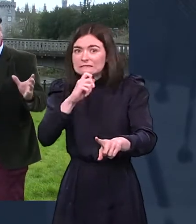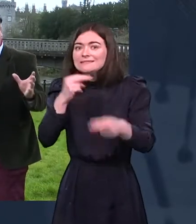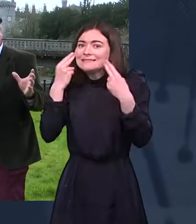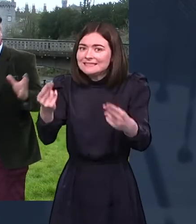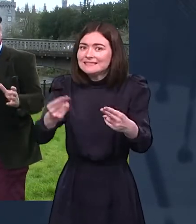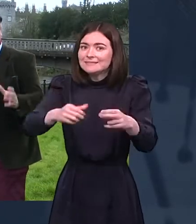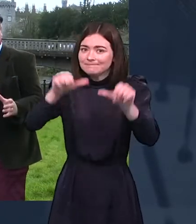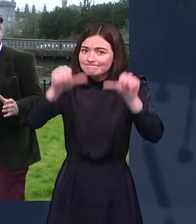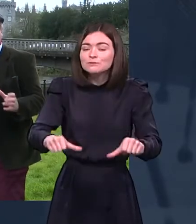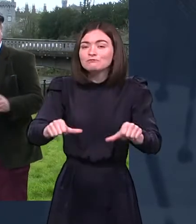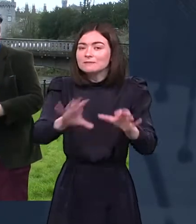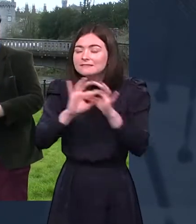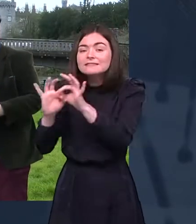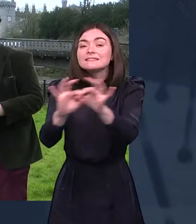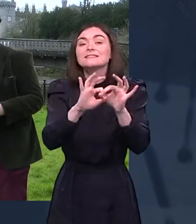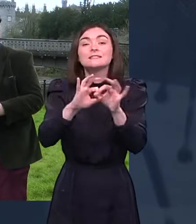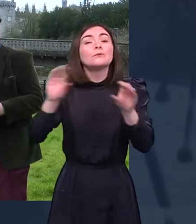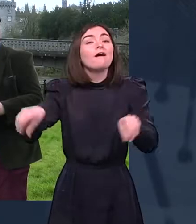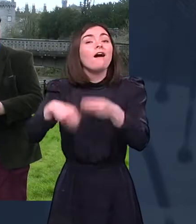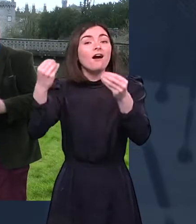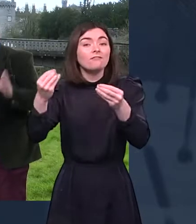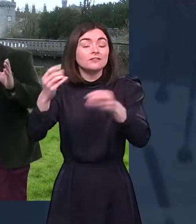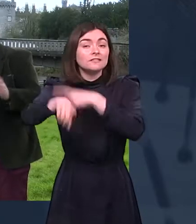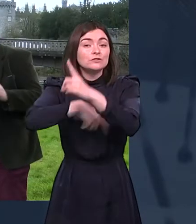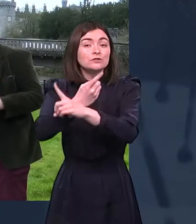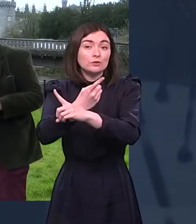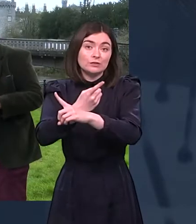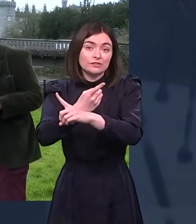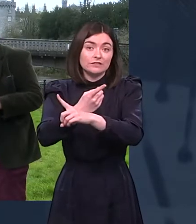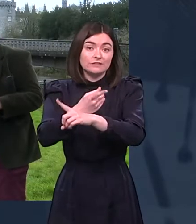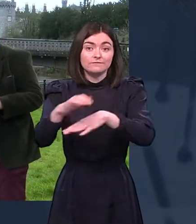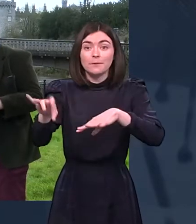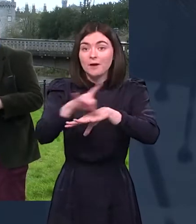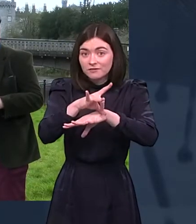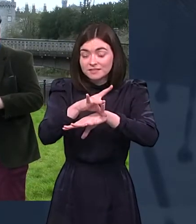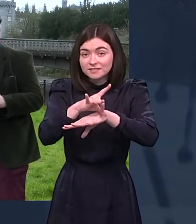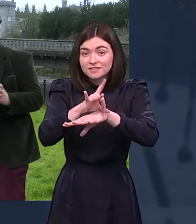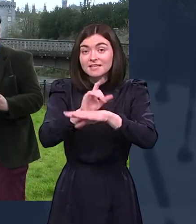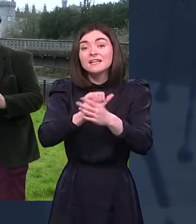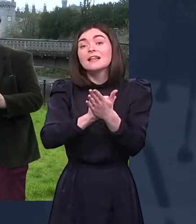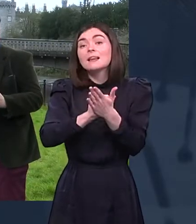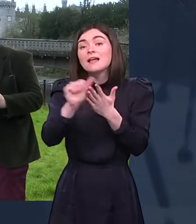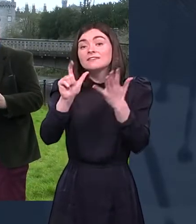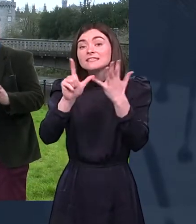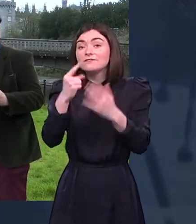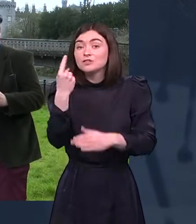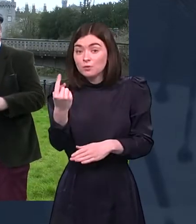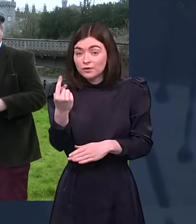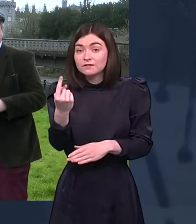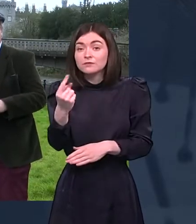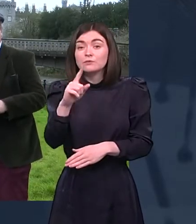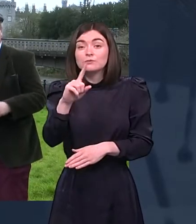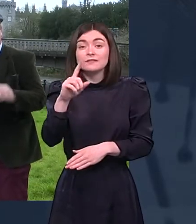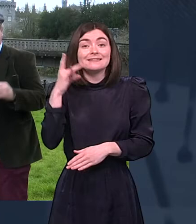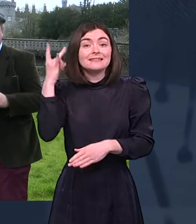offered his daughter Aoife's hand in marriage. And in 1171, when Dermot died, Strongbow